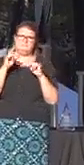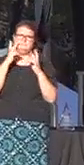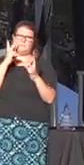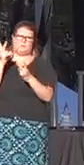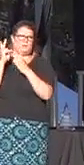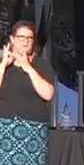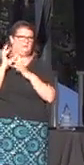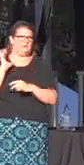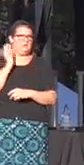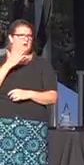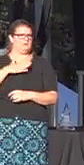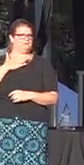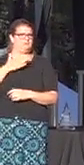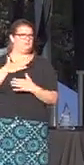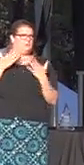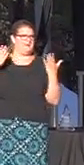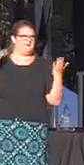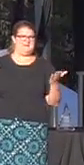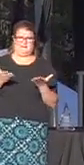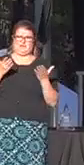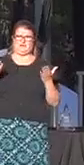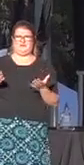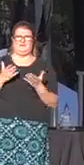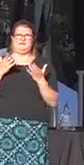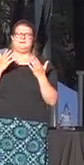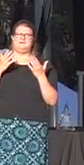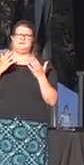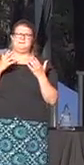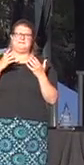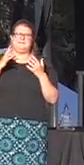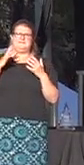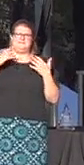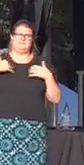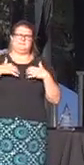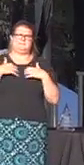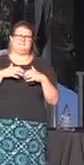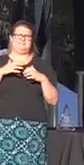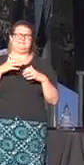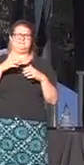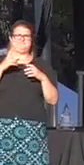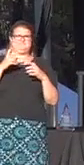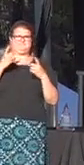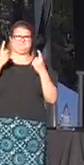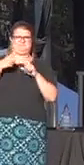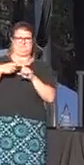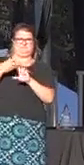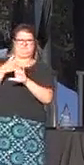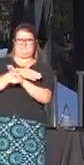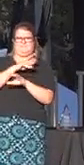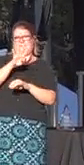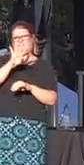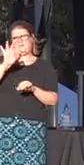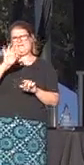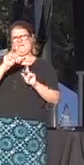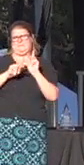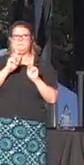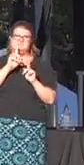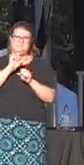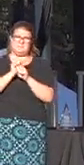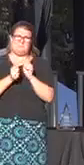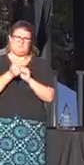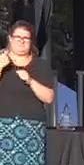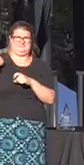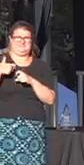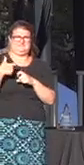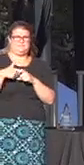joy here is all mixed up with the devastation of the killing of 49 mostly Latinx members of our LGBTQ family,